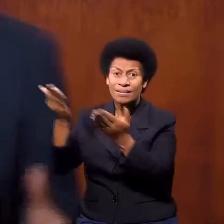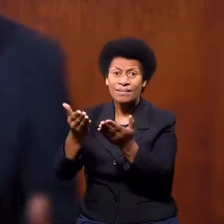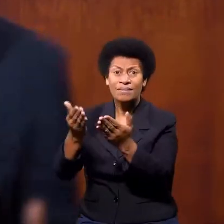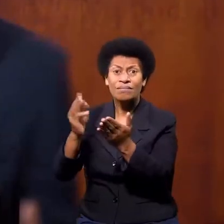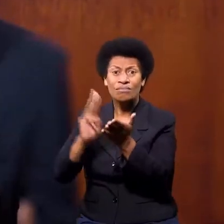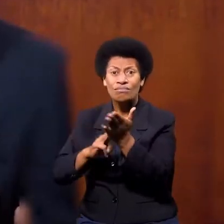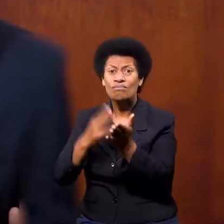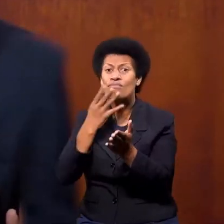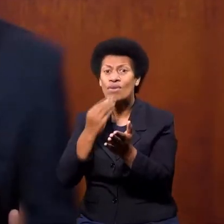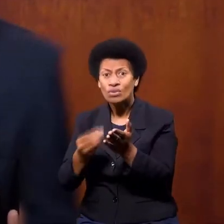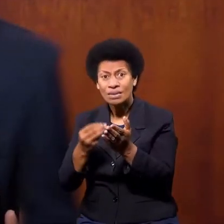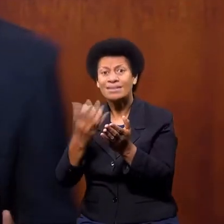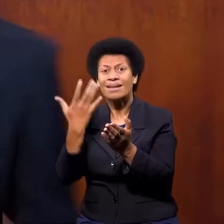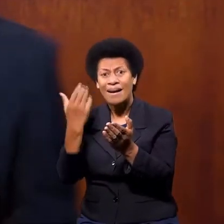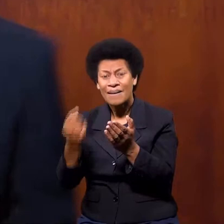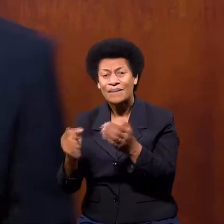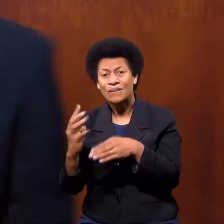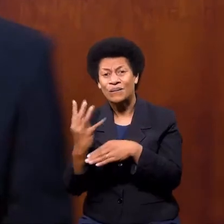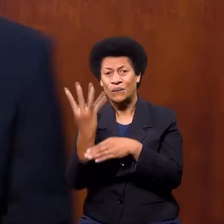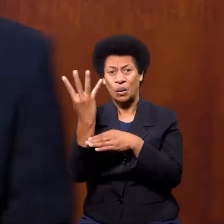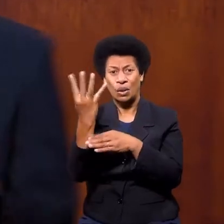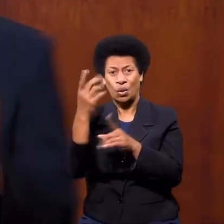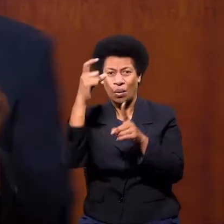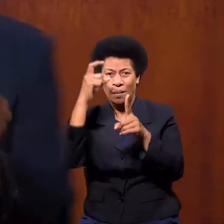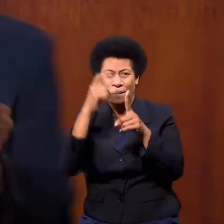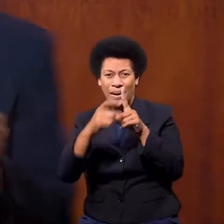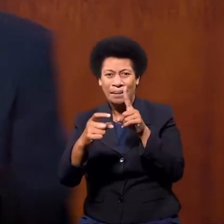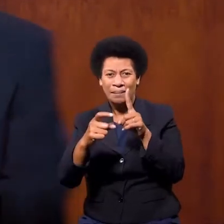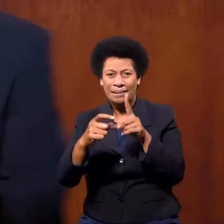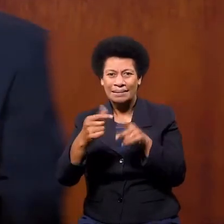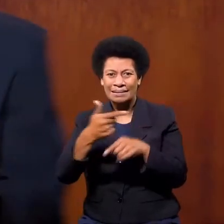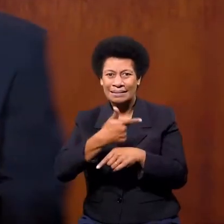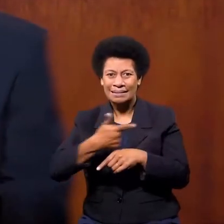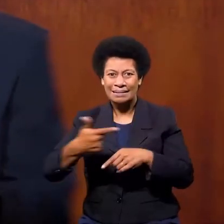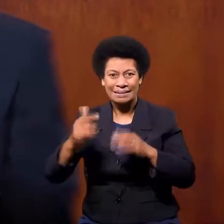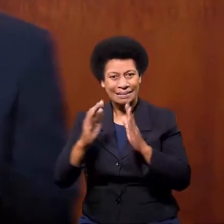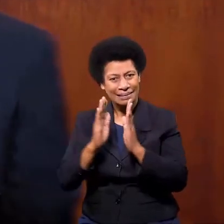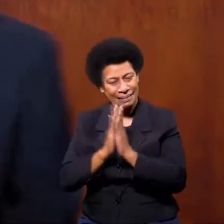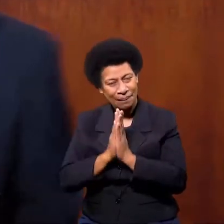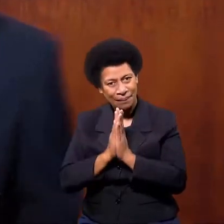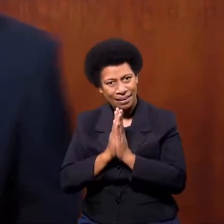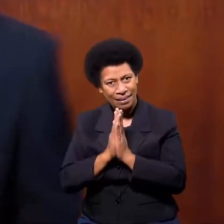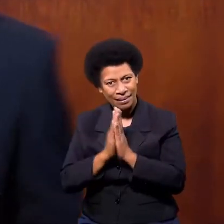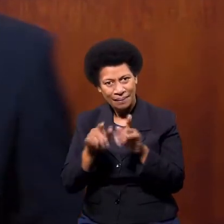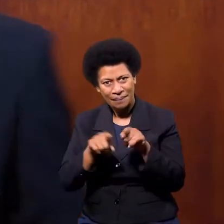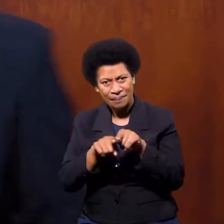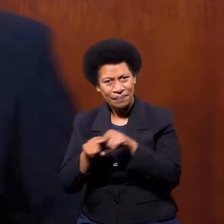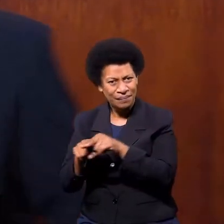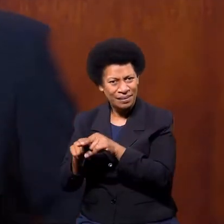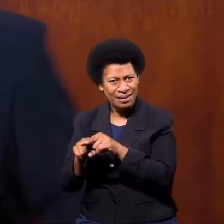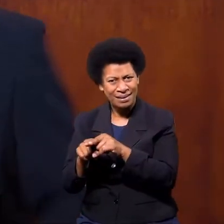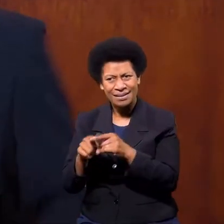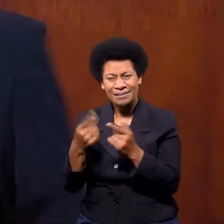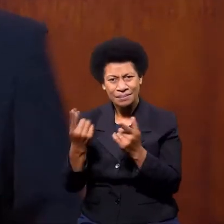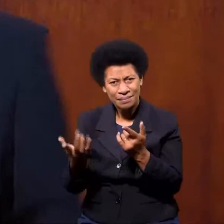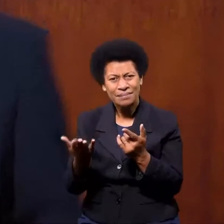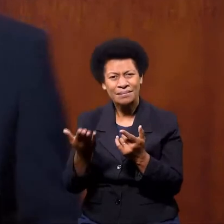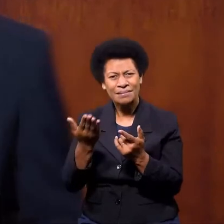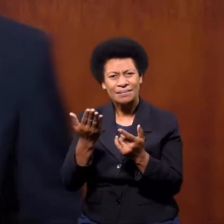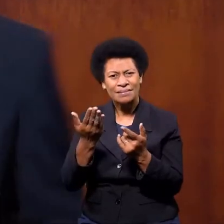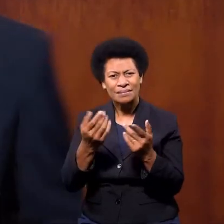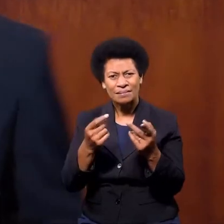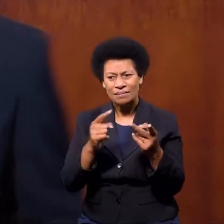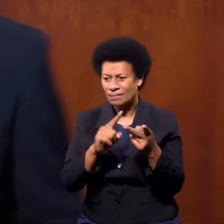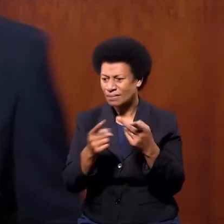the fourth commandments, the Sabbath as well. No, keeping the fourth commandment is no more legalism than is keeping